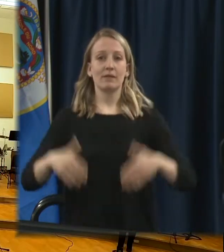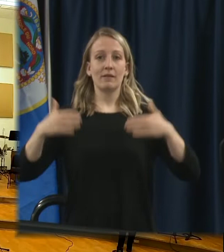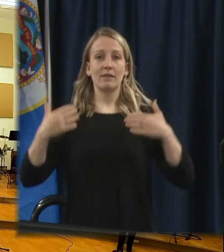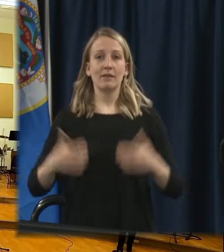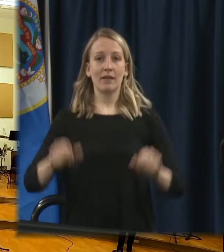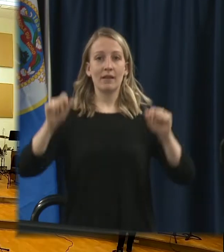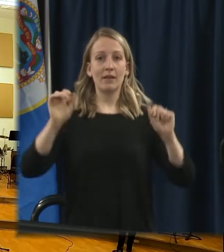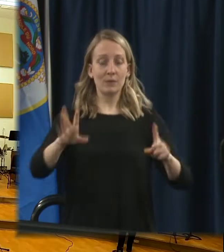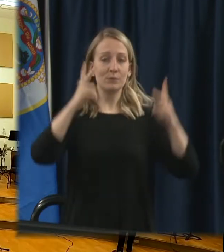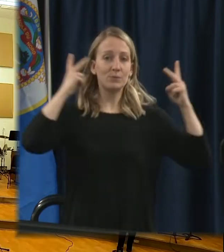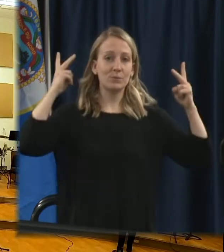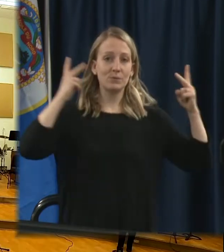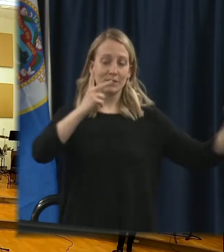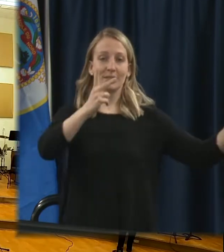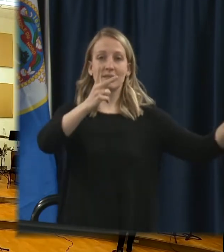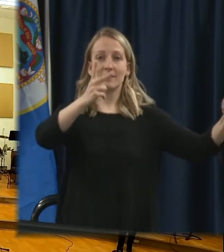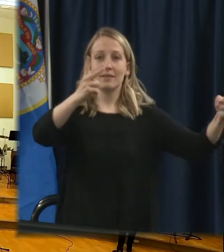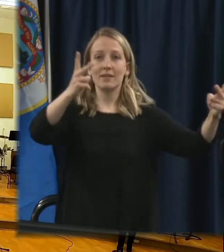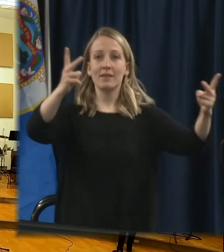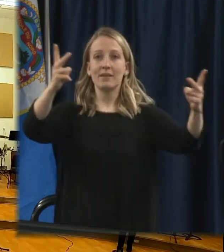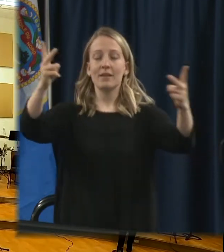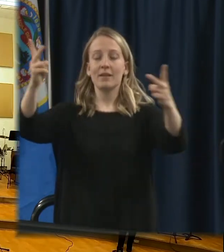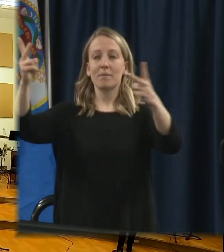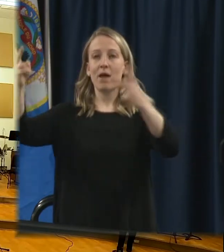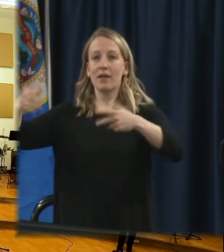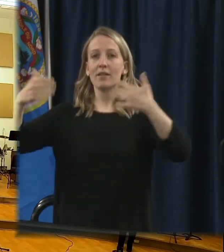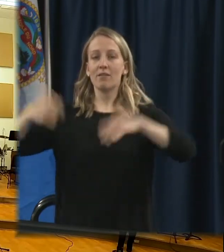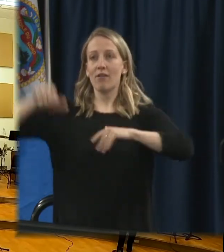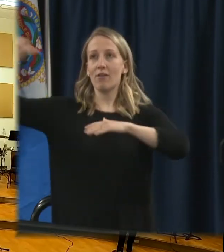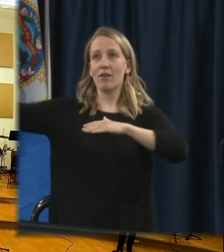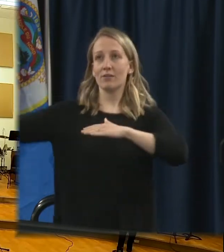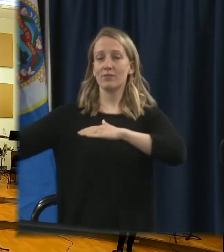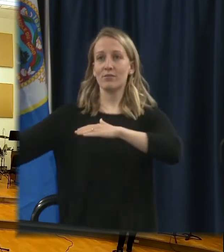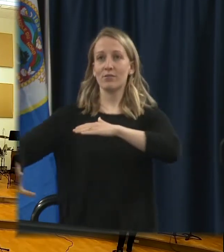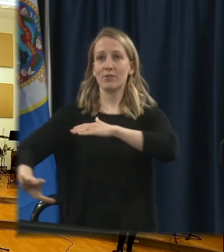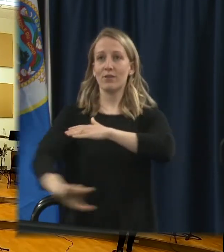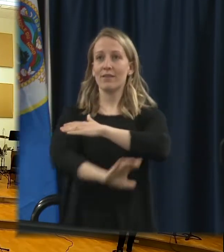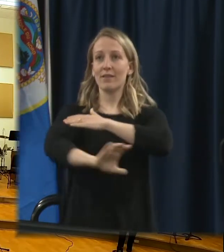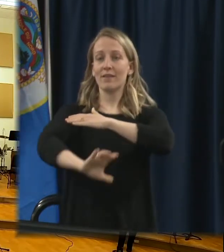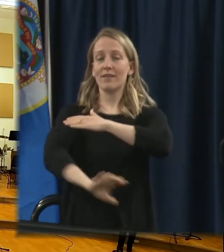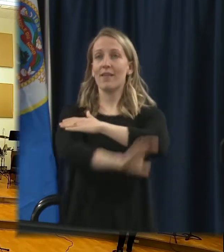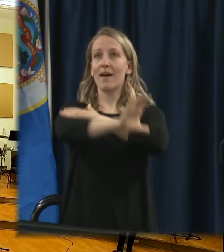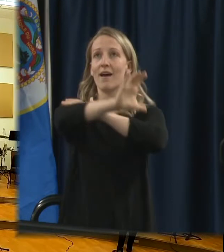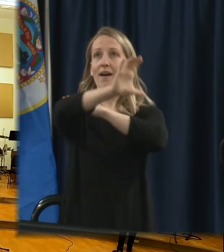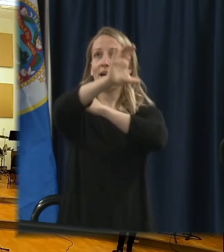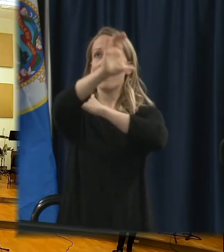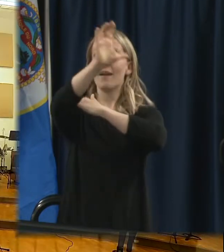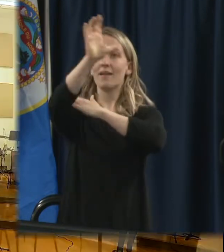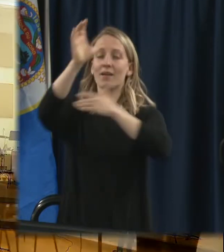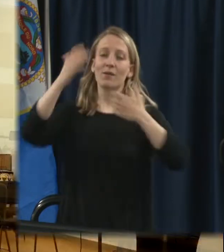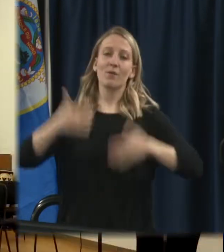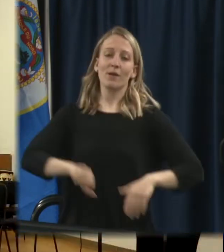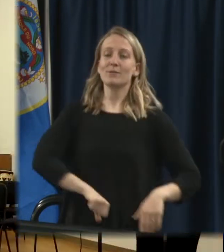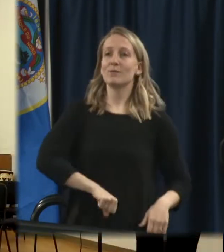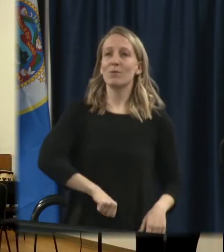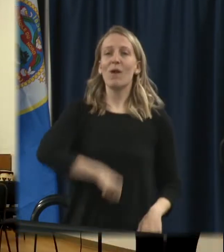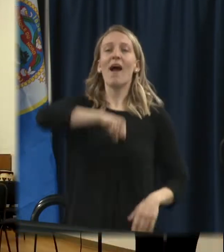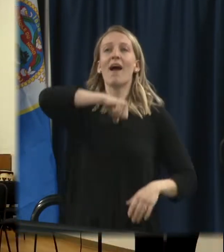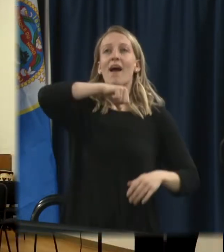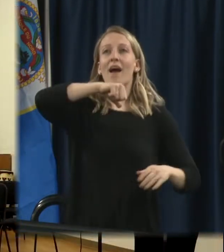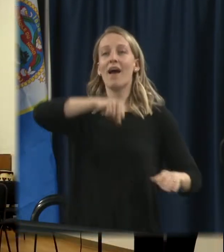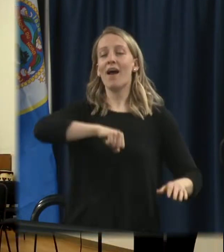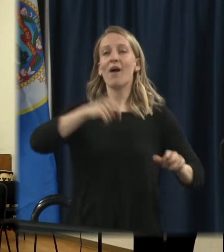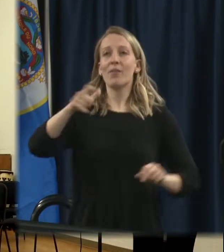Oh, say, can you see by the dawn's early light what